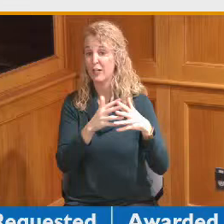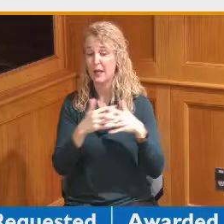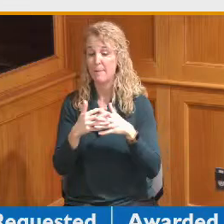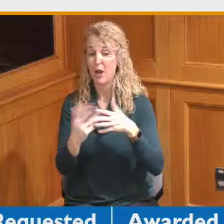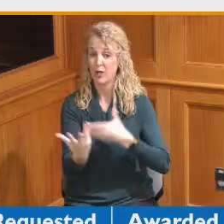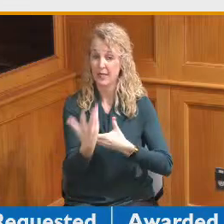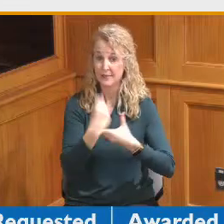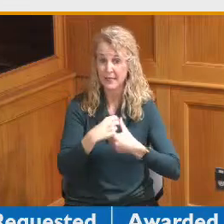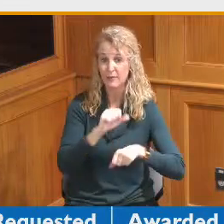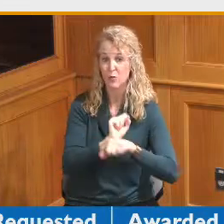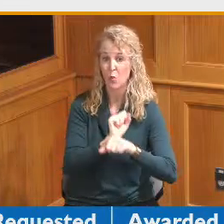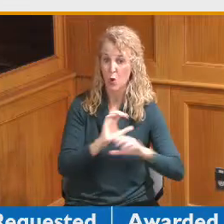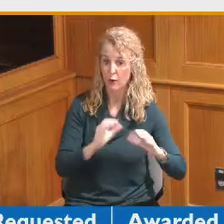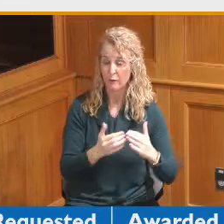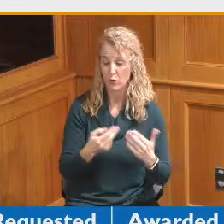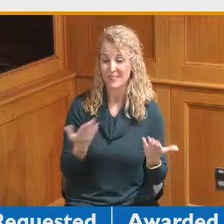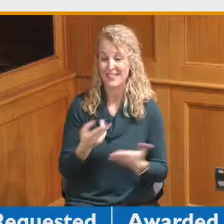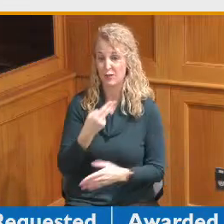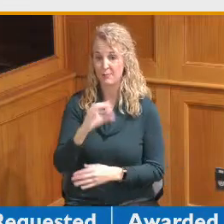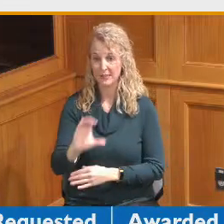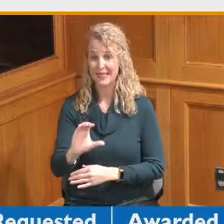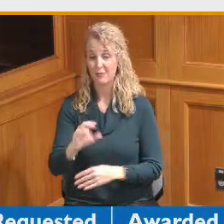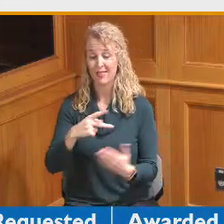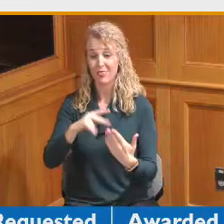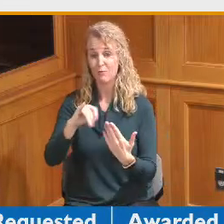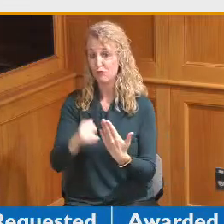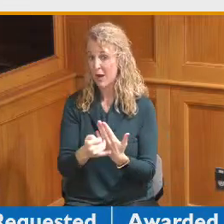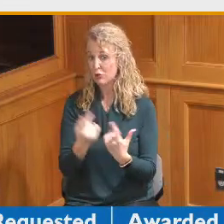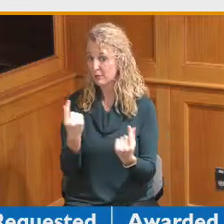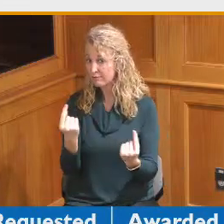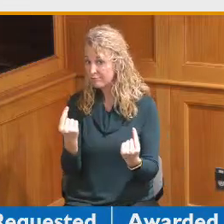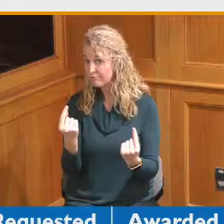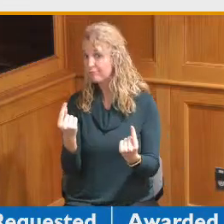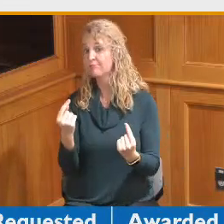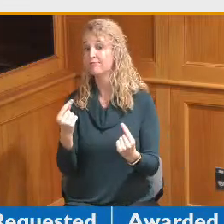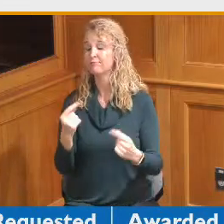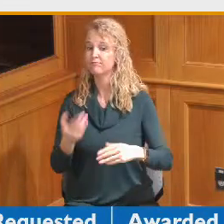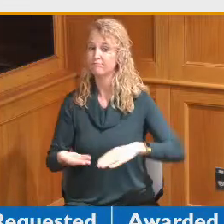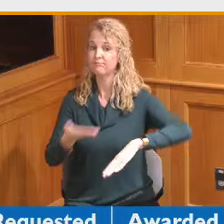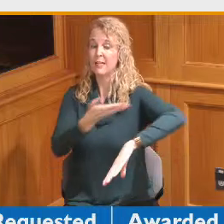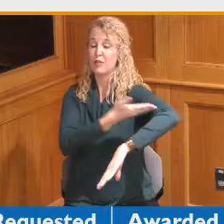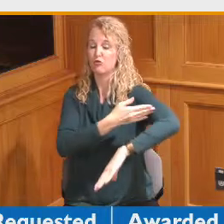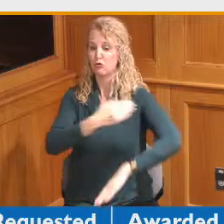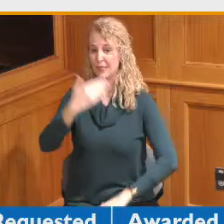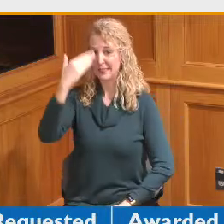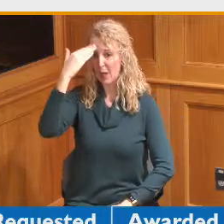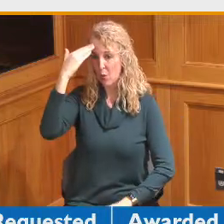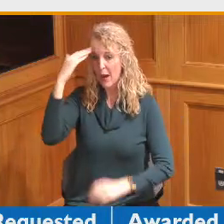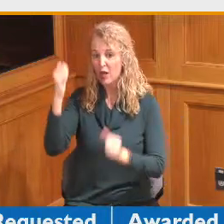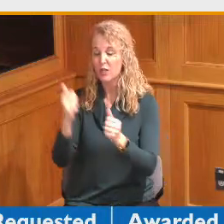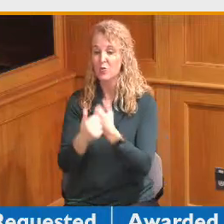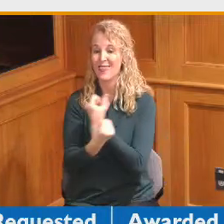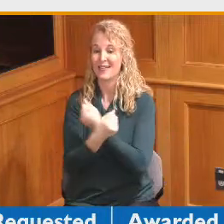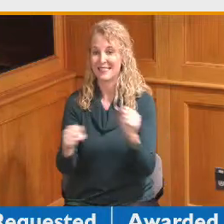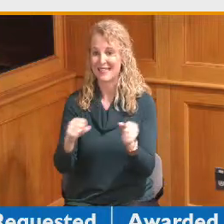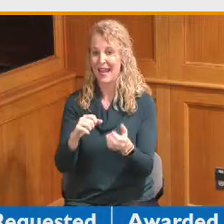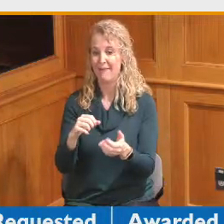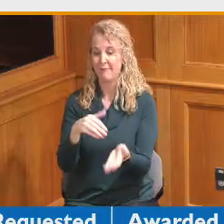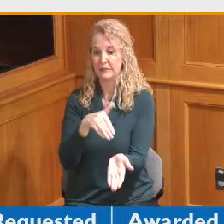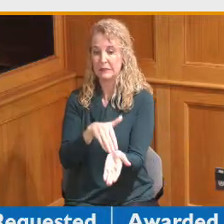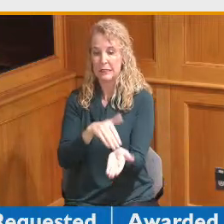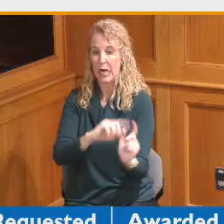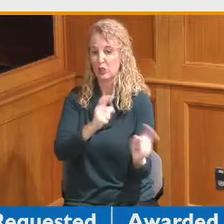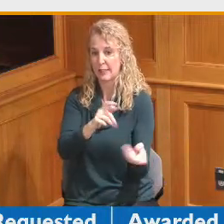Group's efforts in Hamilton County. The project intends to increase awareness about safe prescription drug use and disposal,